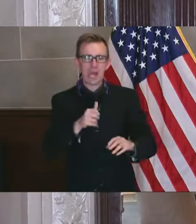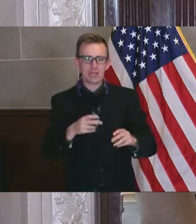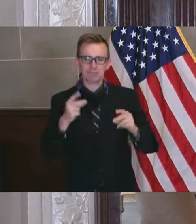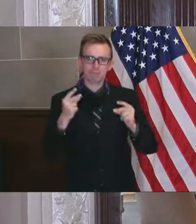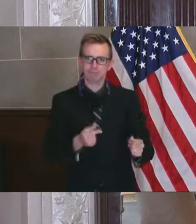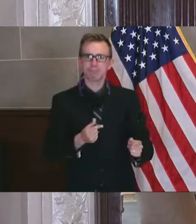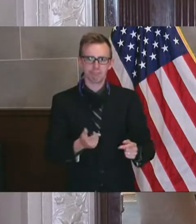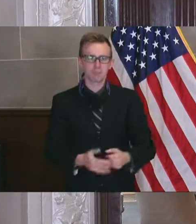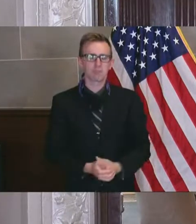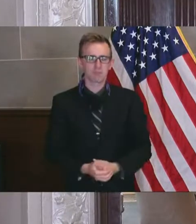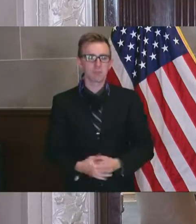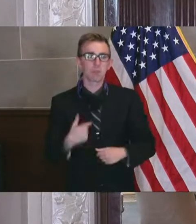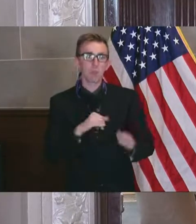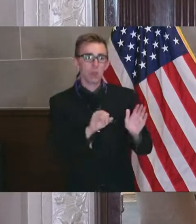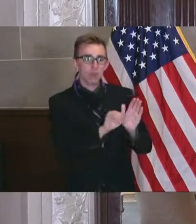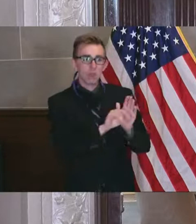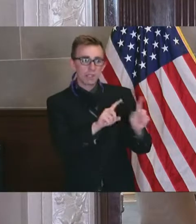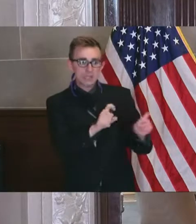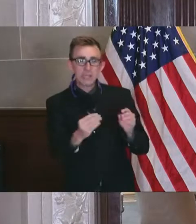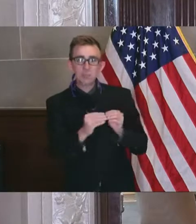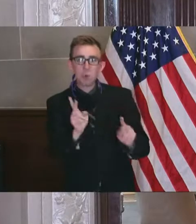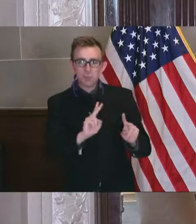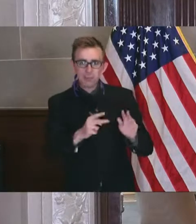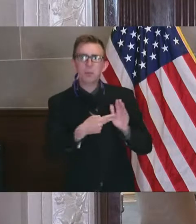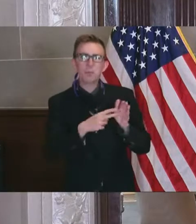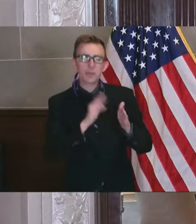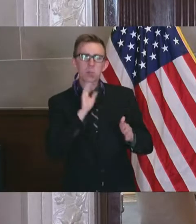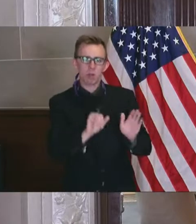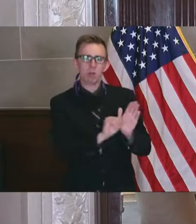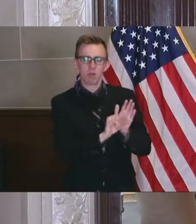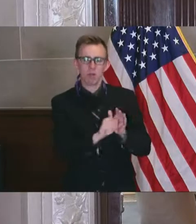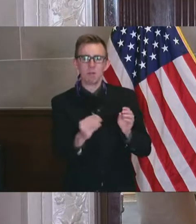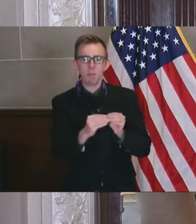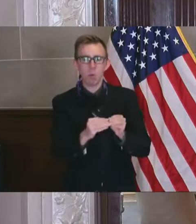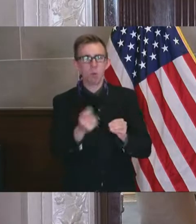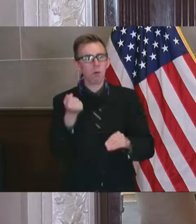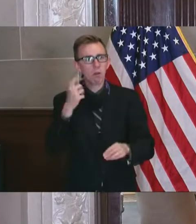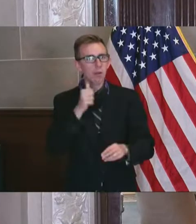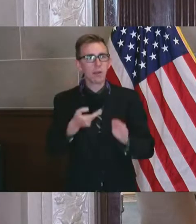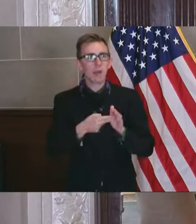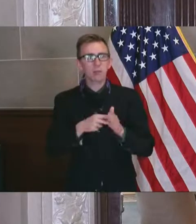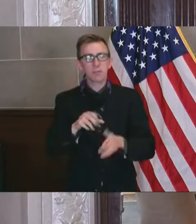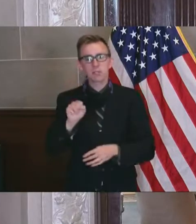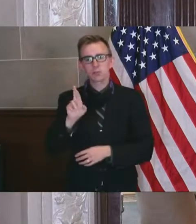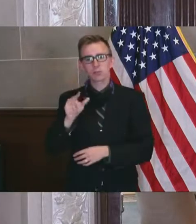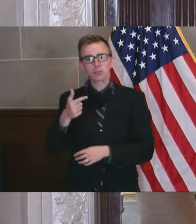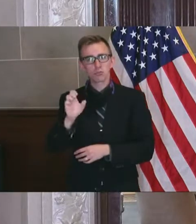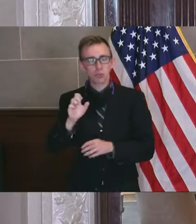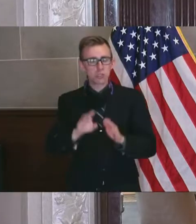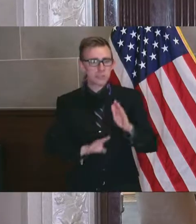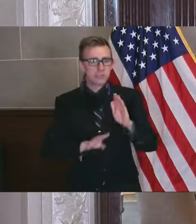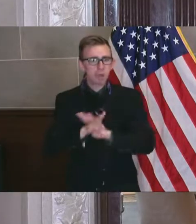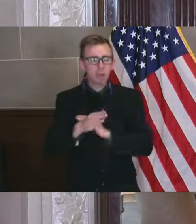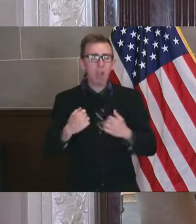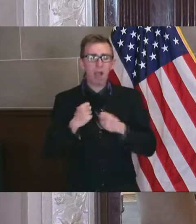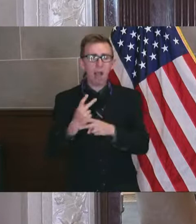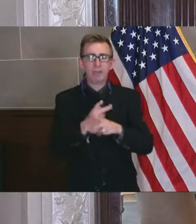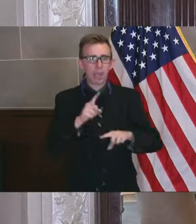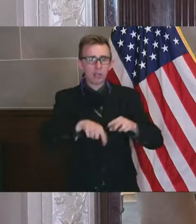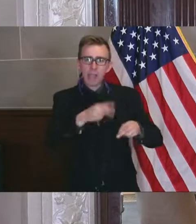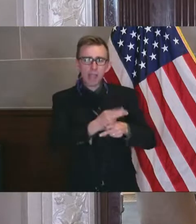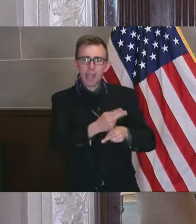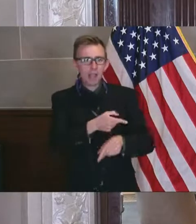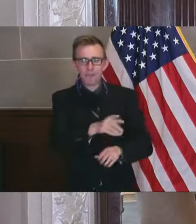do, the more positive cases there will be. But this does not mean there has been a surge or that our healthcare system is overwhelmed.